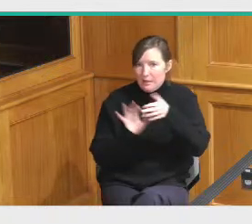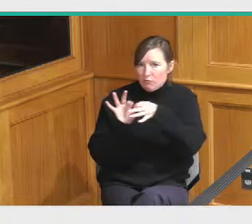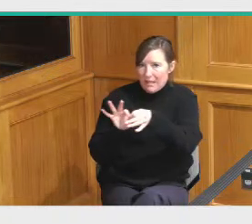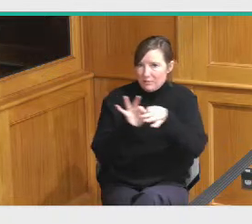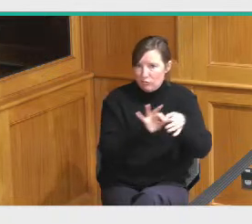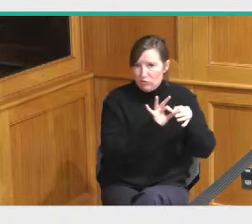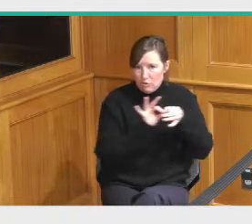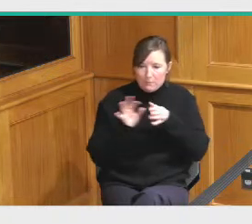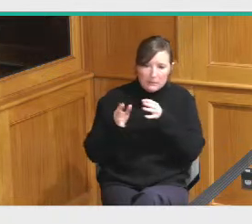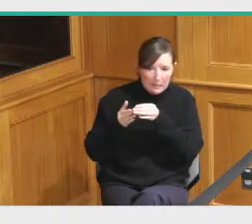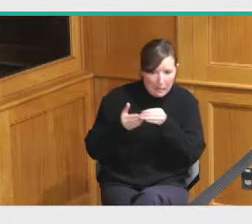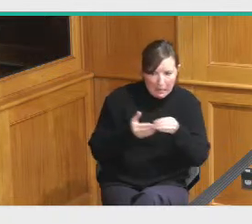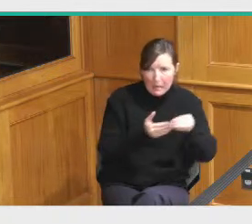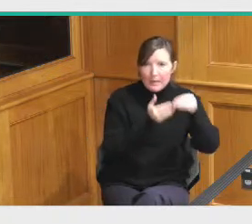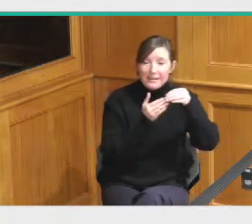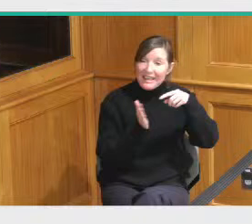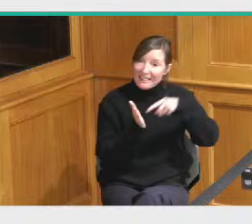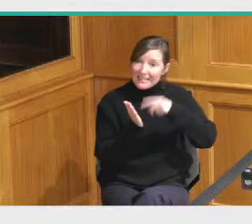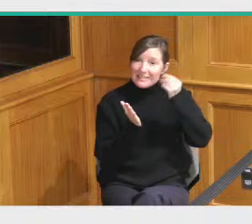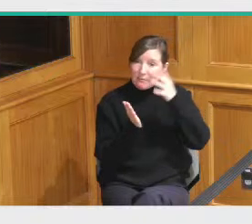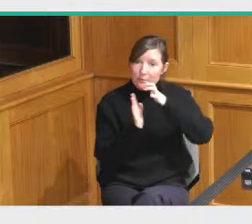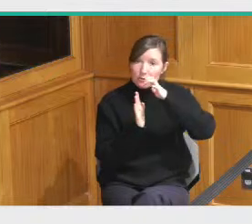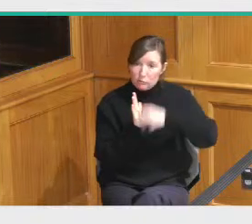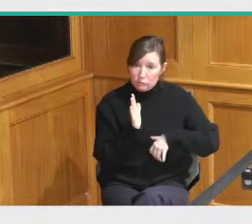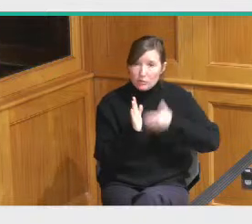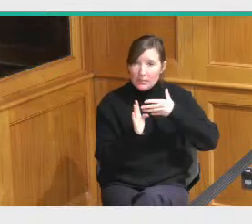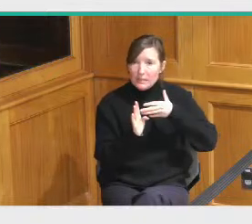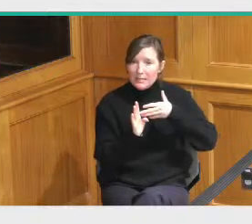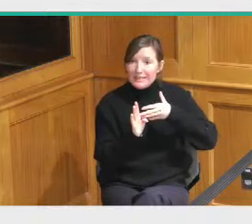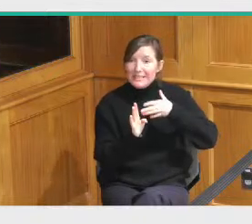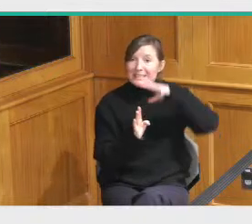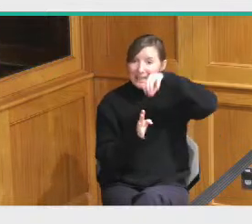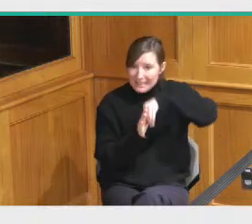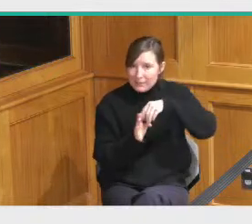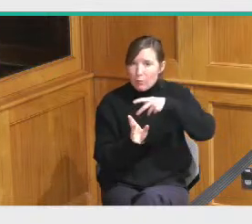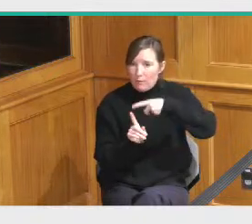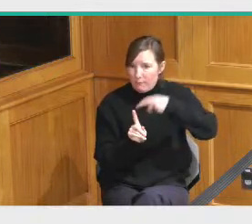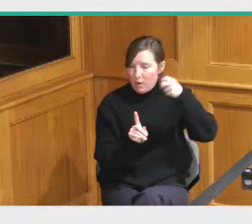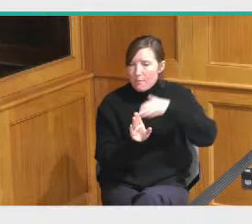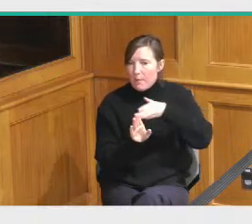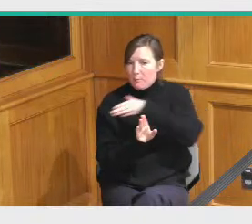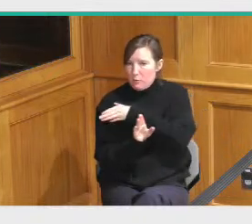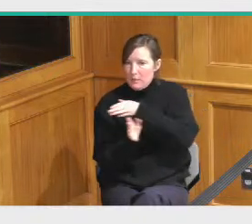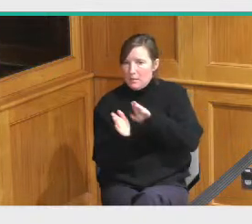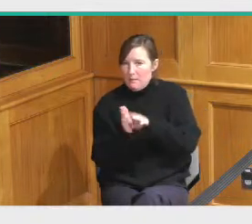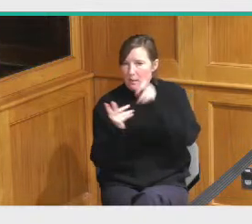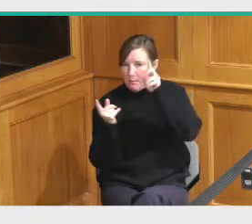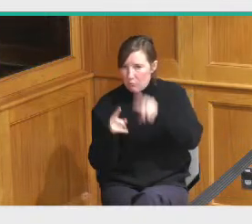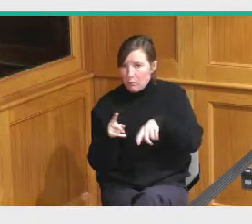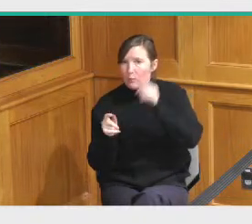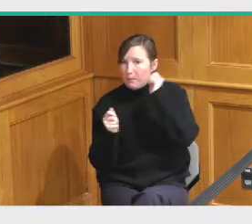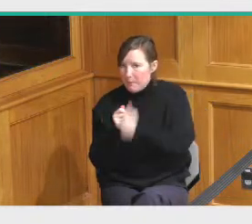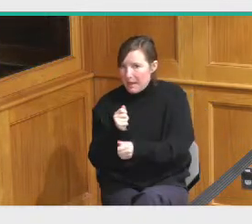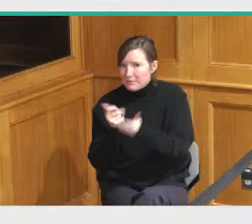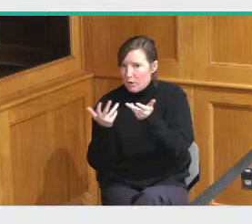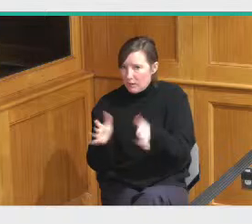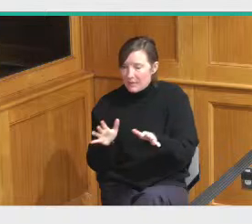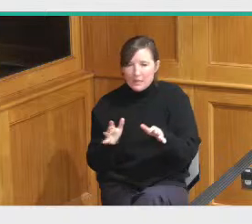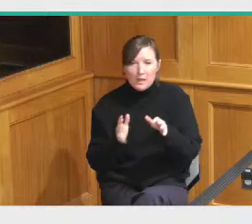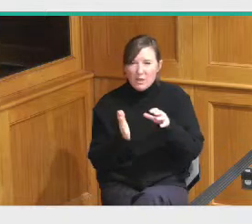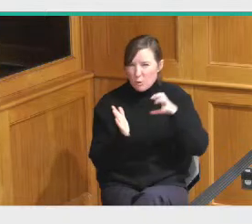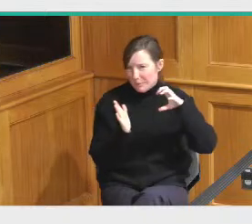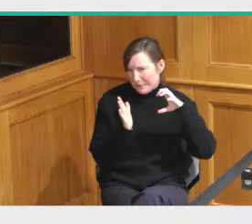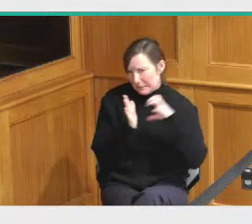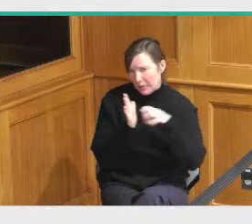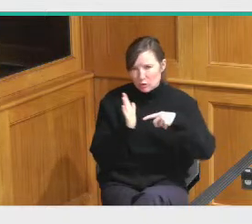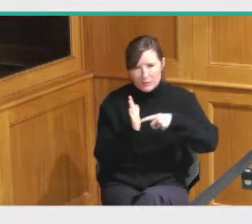project. A lot of this information was included in the pre-development agreement that the board previously passed, and there, you remember there was a non-binding section of